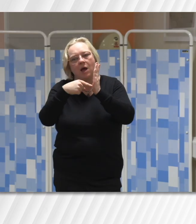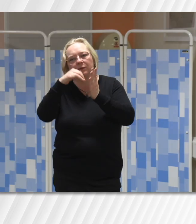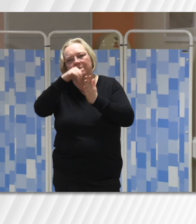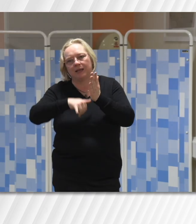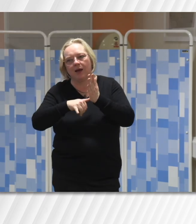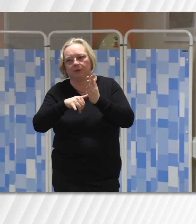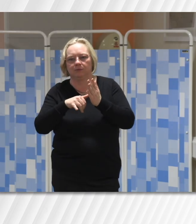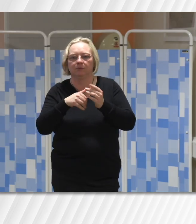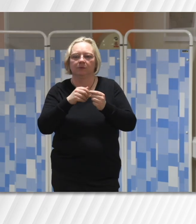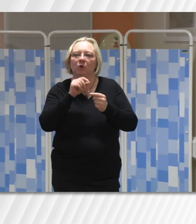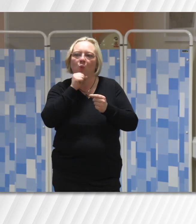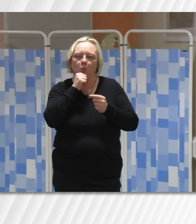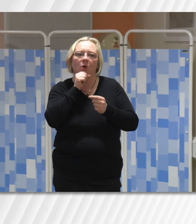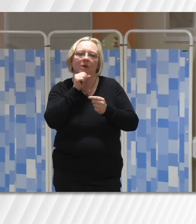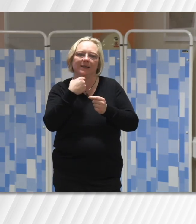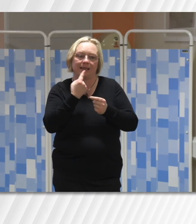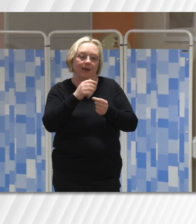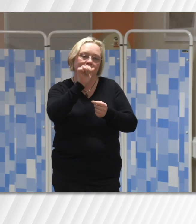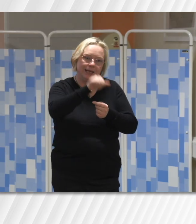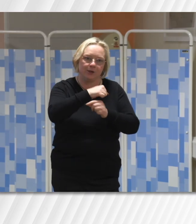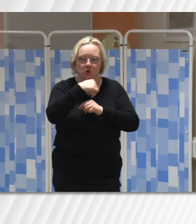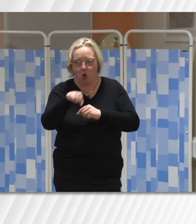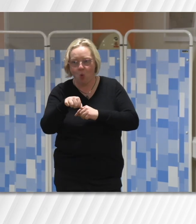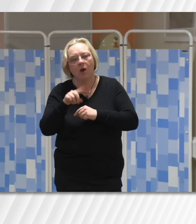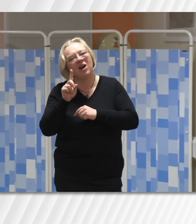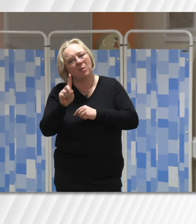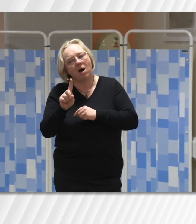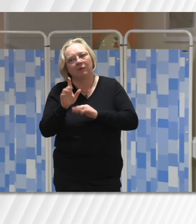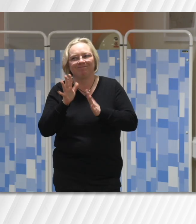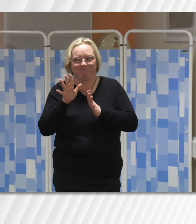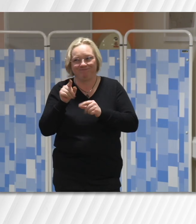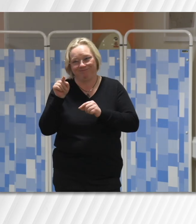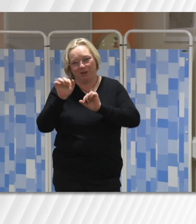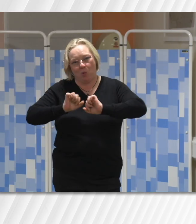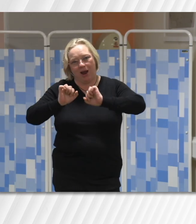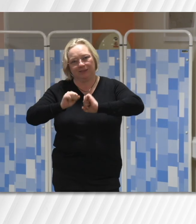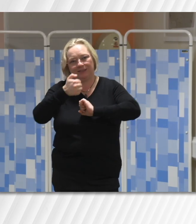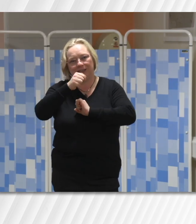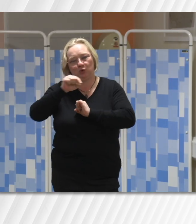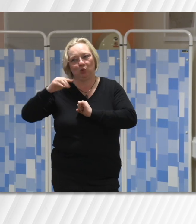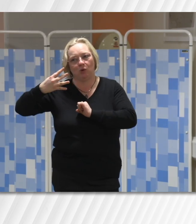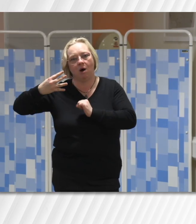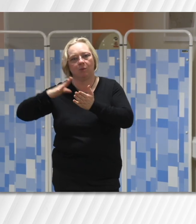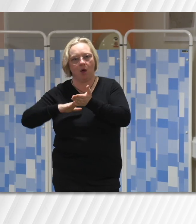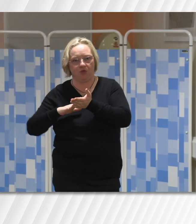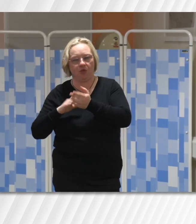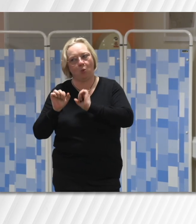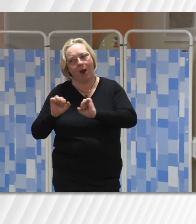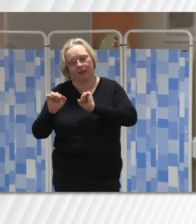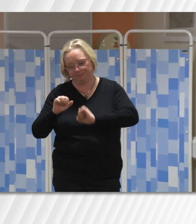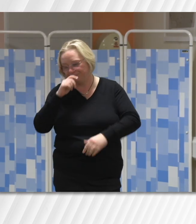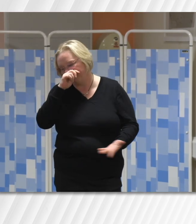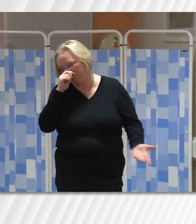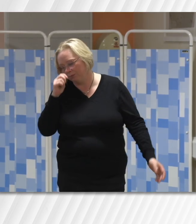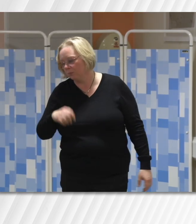got Parkinson's or you haven't. Yeah. Unfortunately, there's around a 6 to 9 month wait for that. So a lot we tend